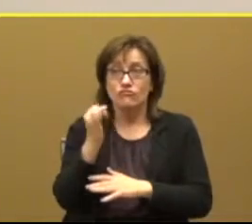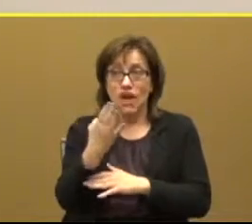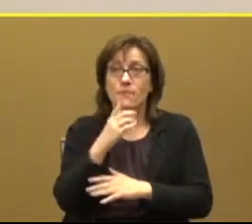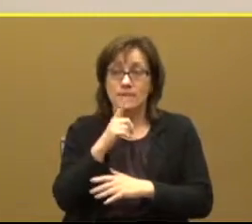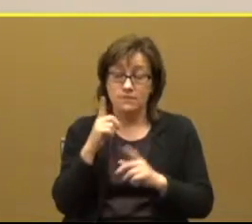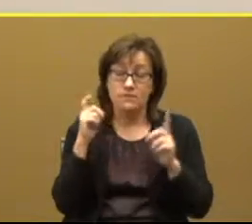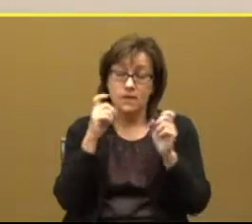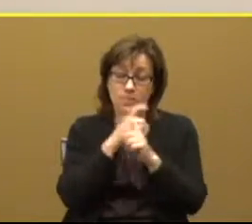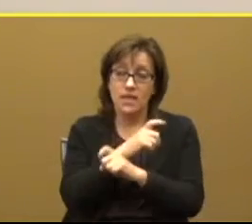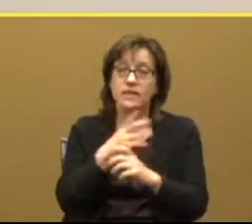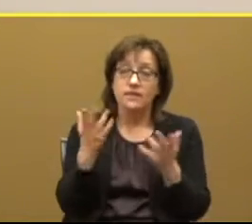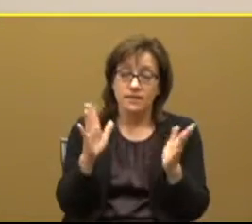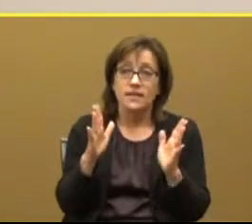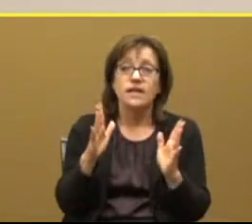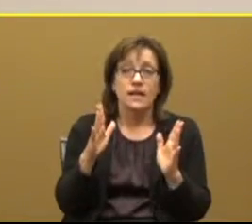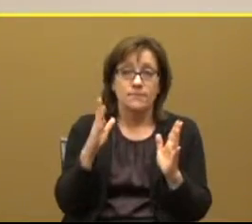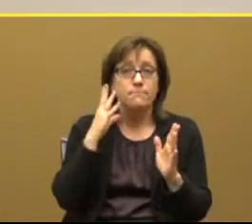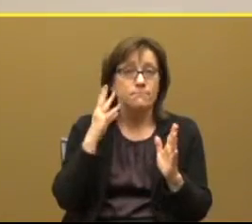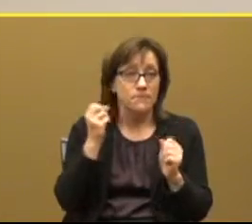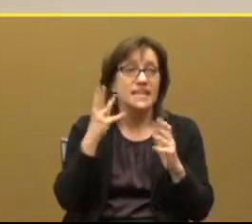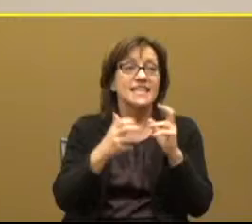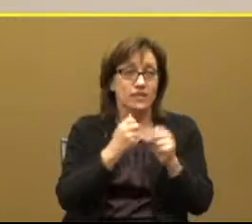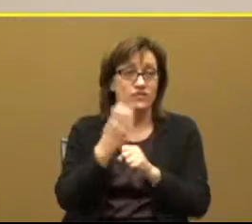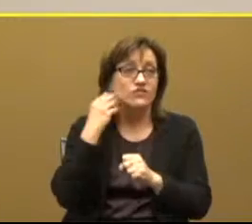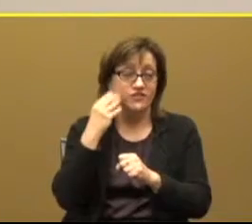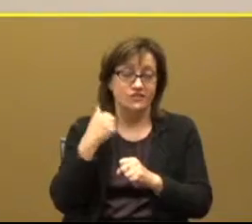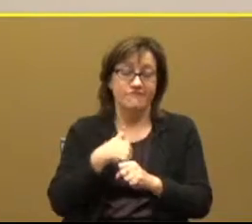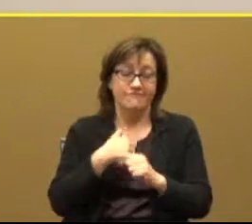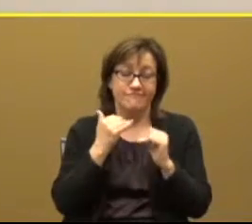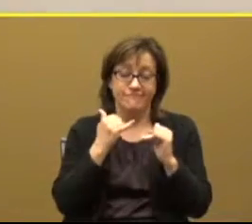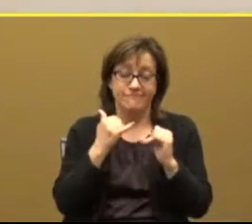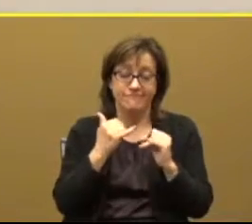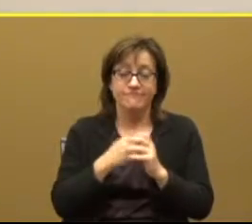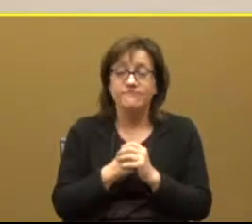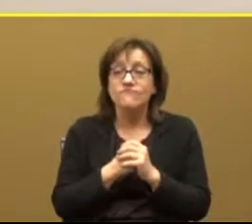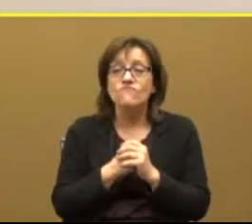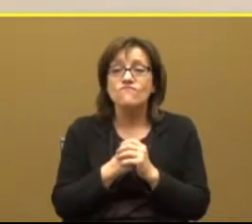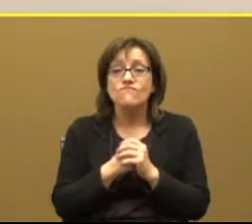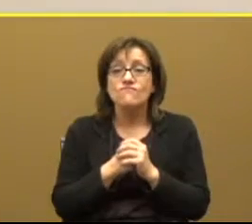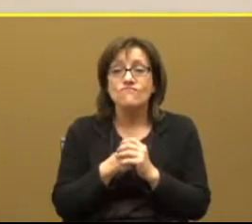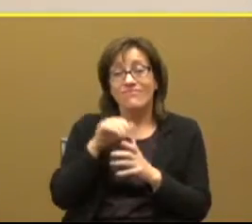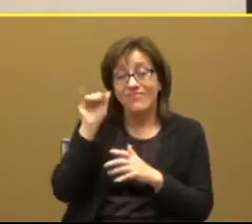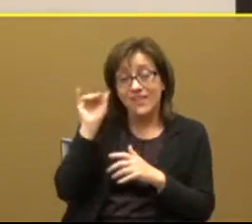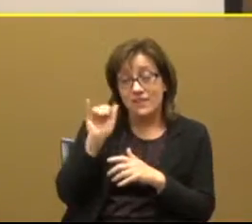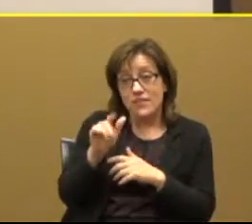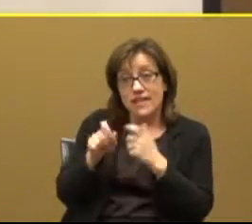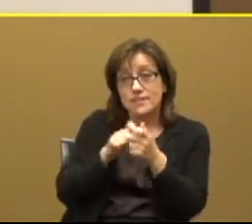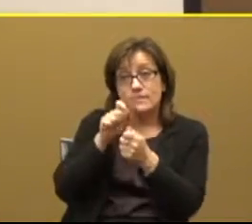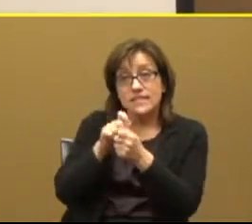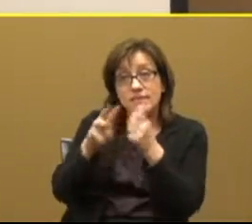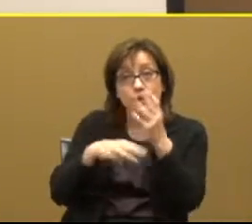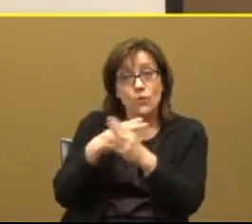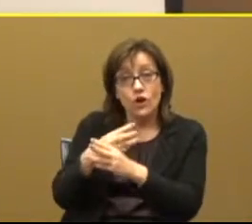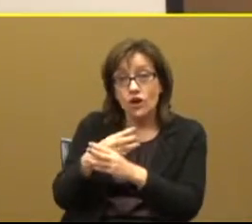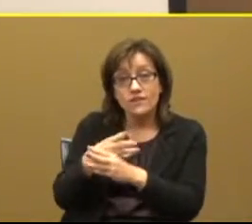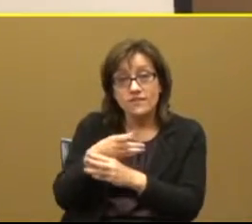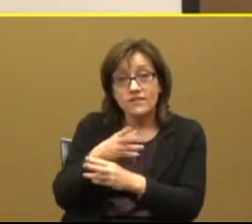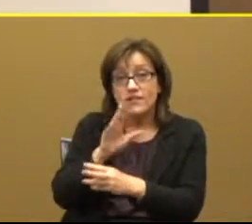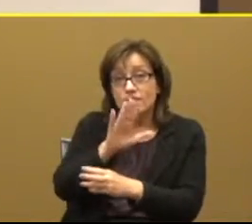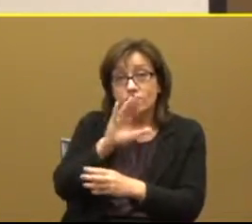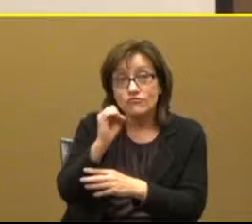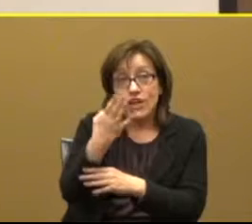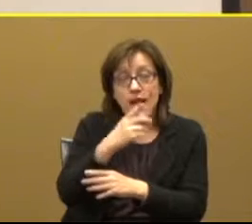complicated. I've worked it for years. Your job in that specific role is to